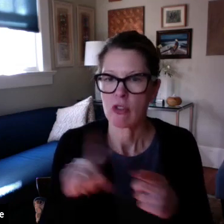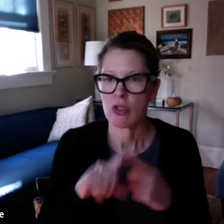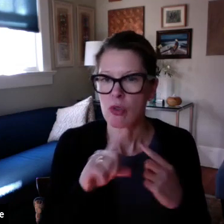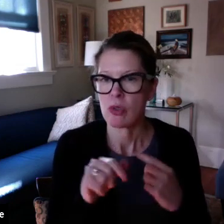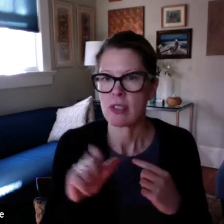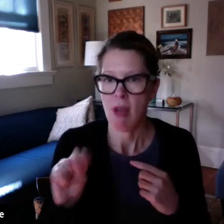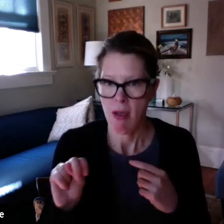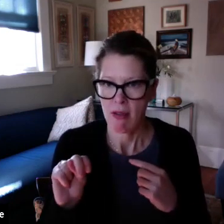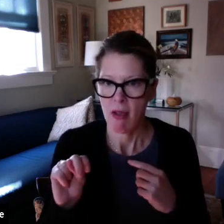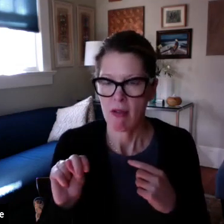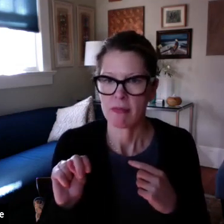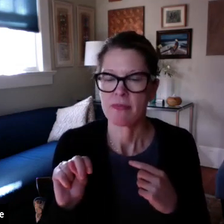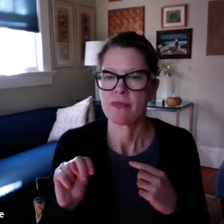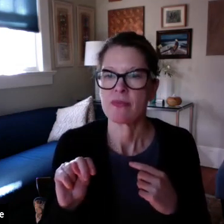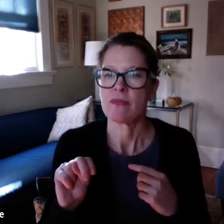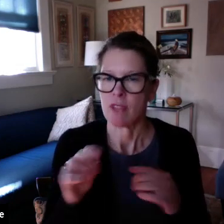4 tonight.